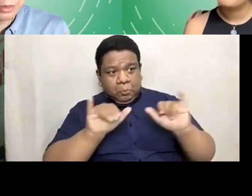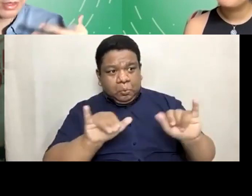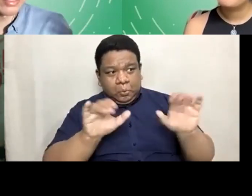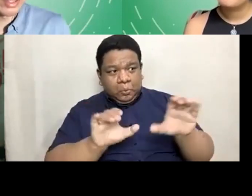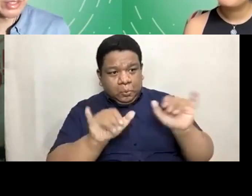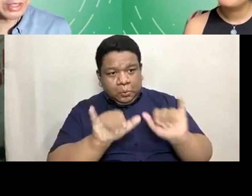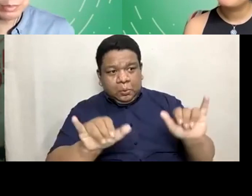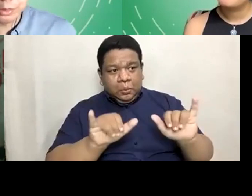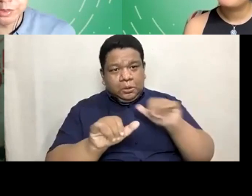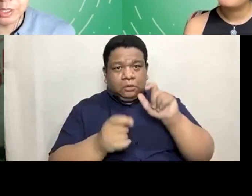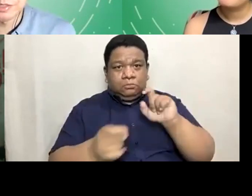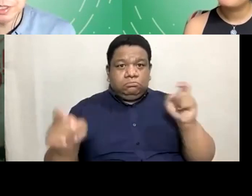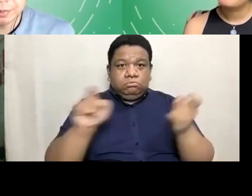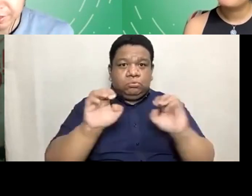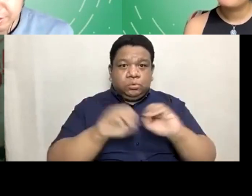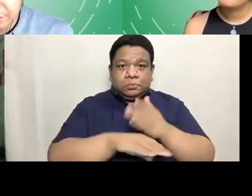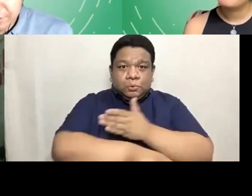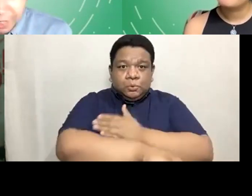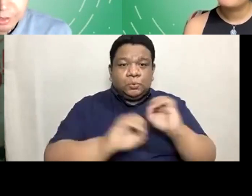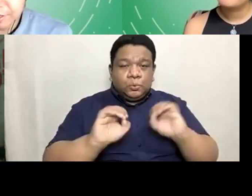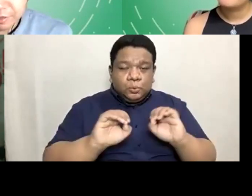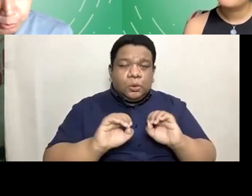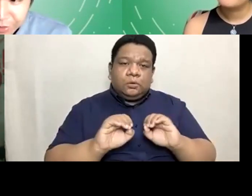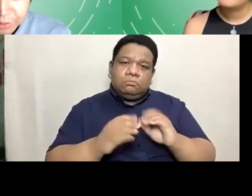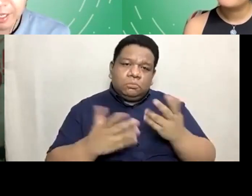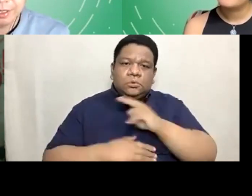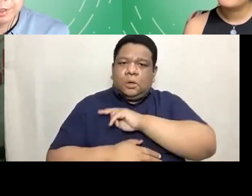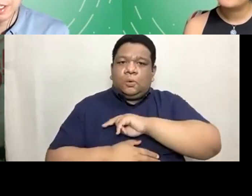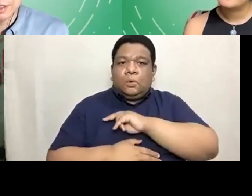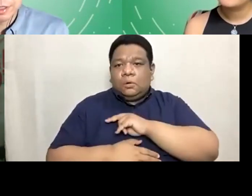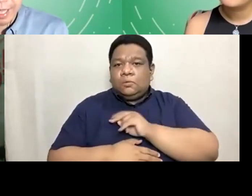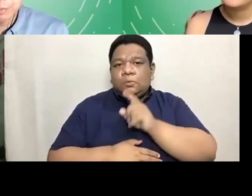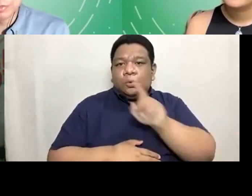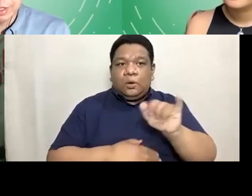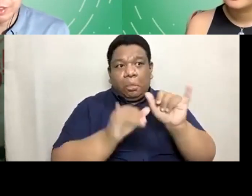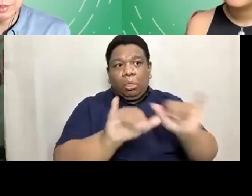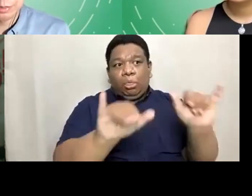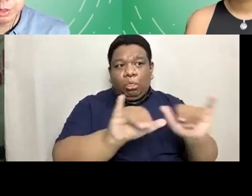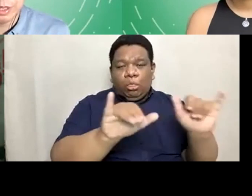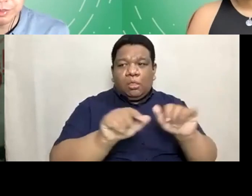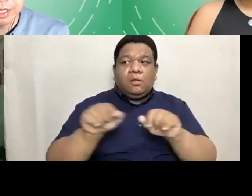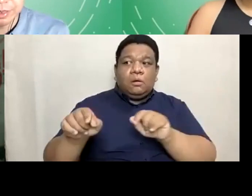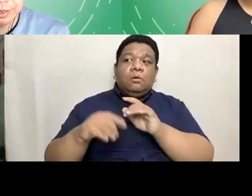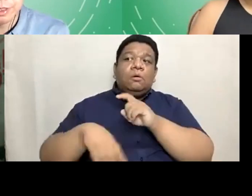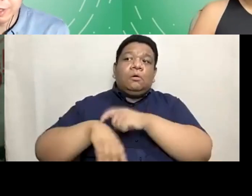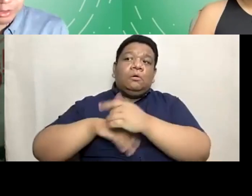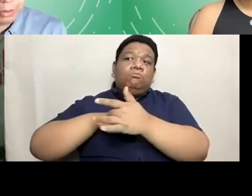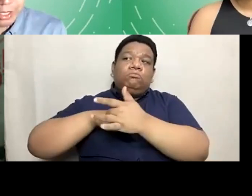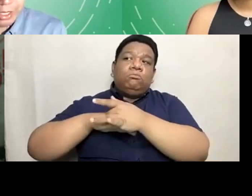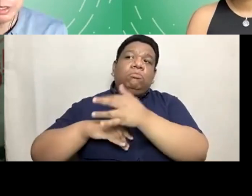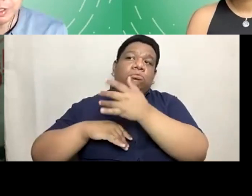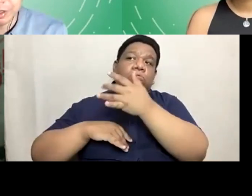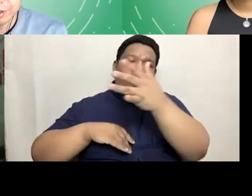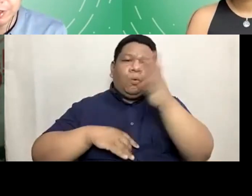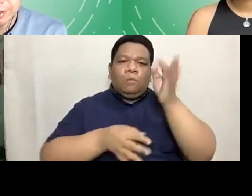don't evolve and improve or innovate from that, then naturally, whether you like it or not, time will put you out of date. You will get replaced